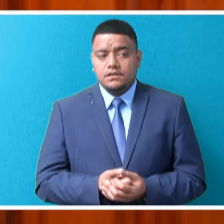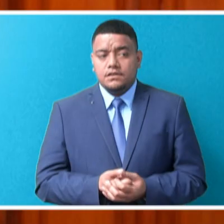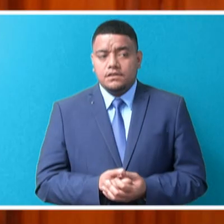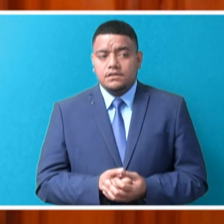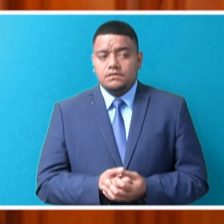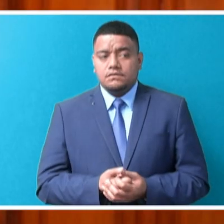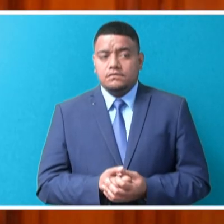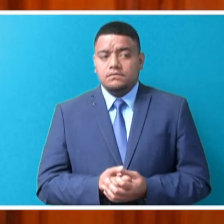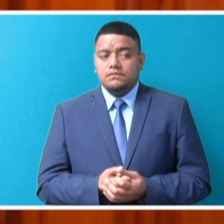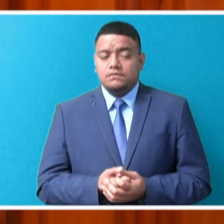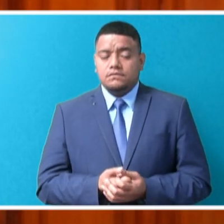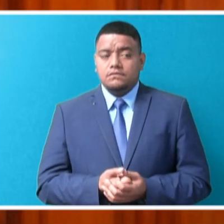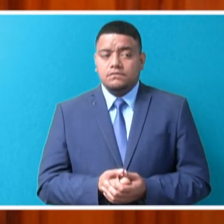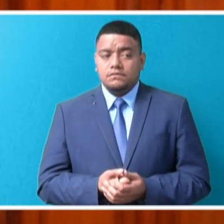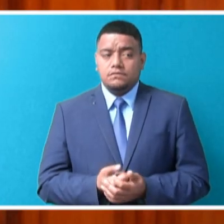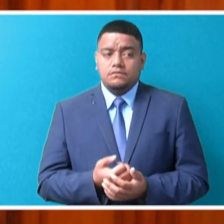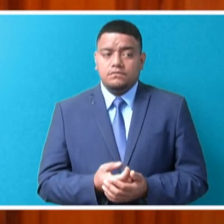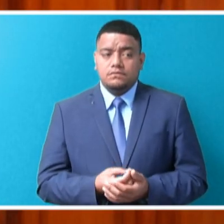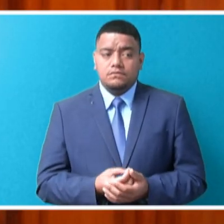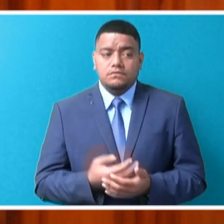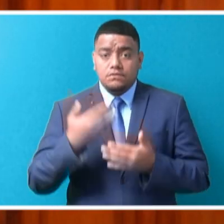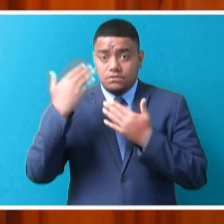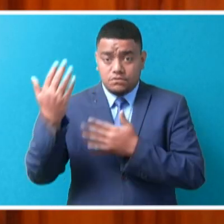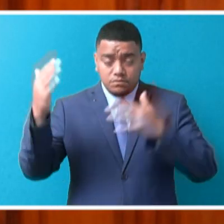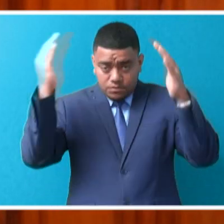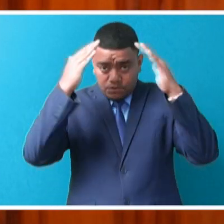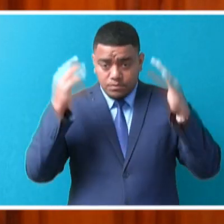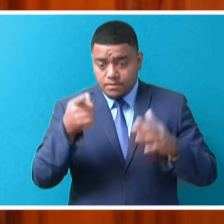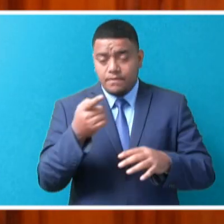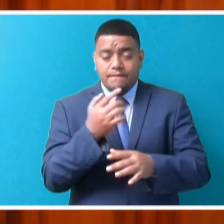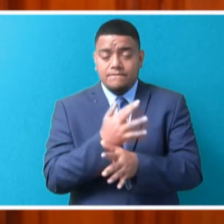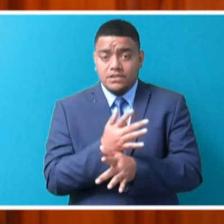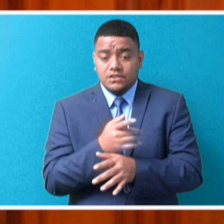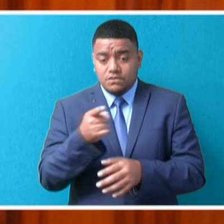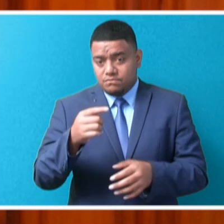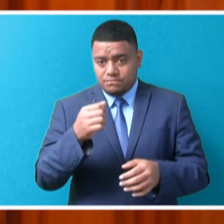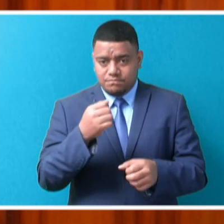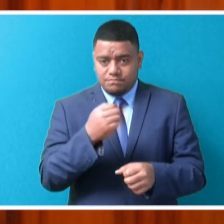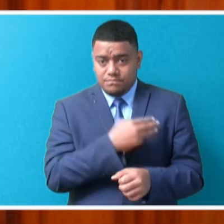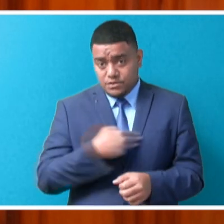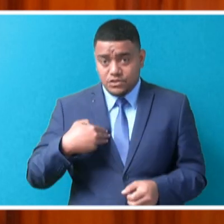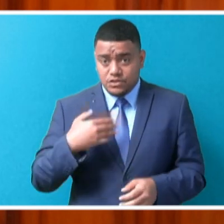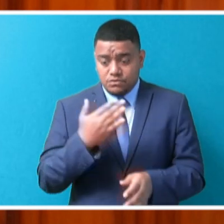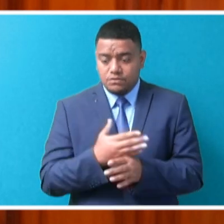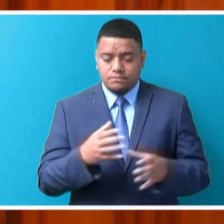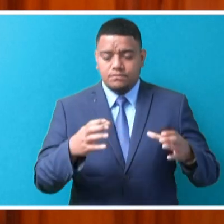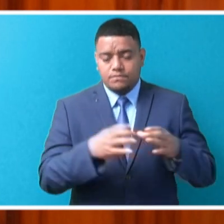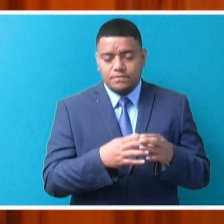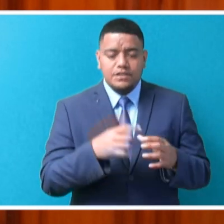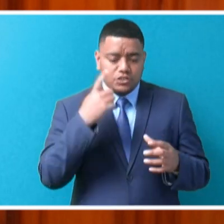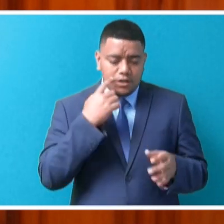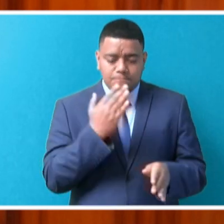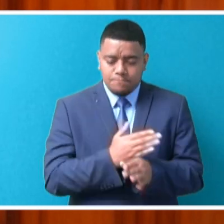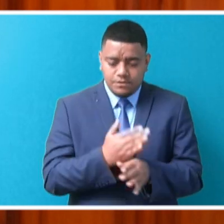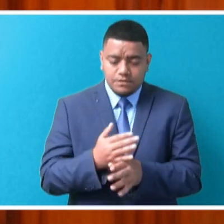biodiversity conservation for Fiji. Honourable Speaker, the fisheries sector is committed to aligning its efforts with a